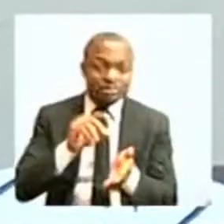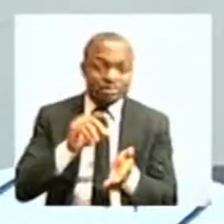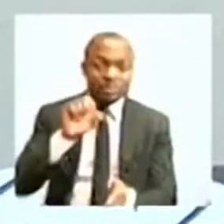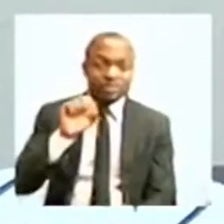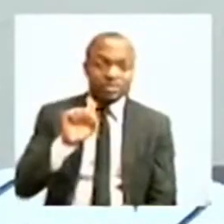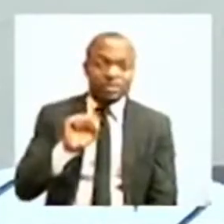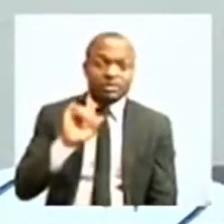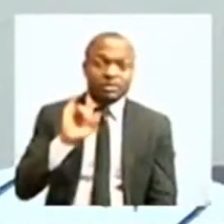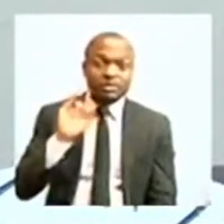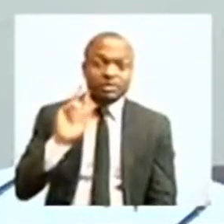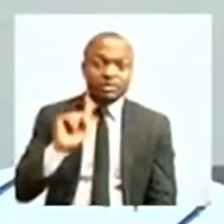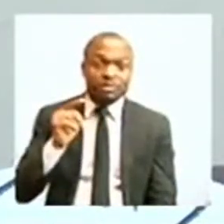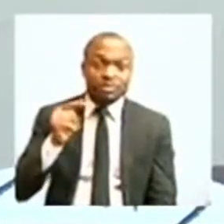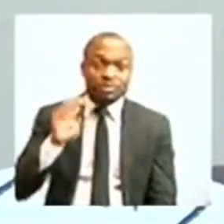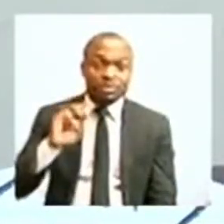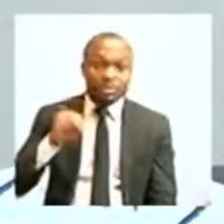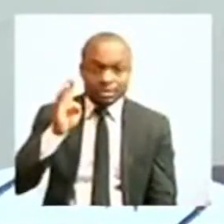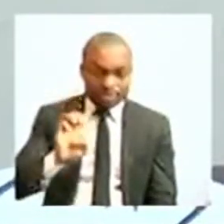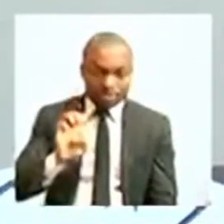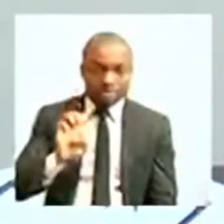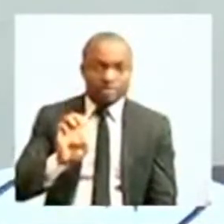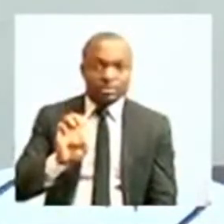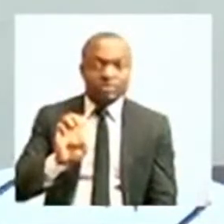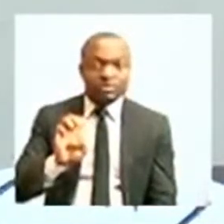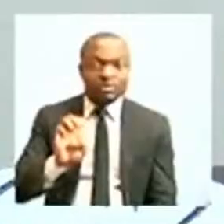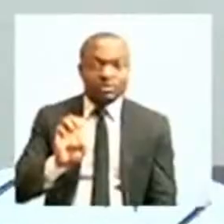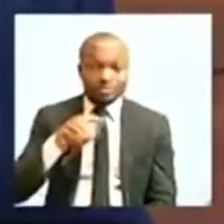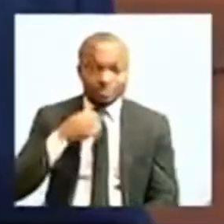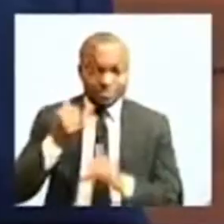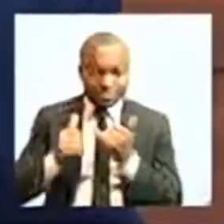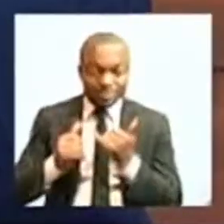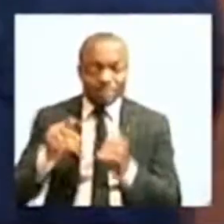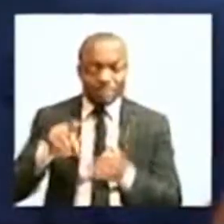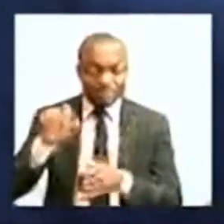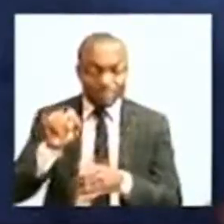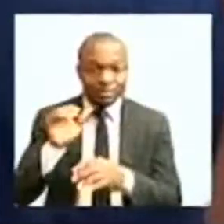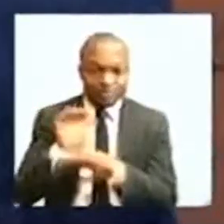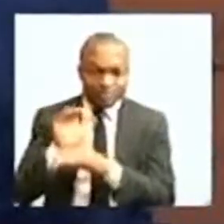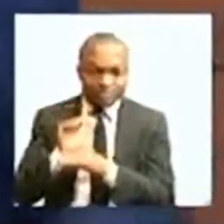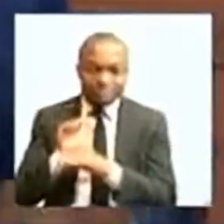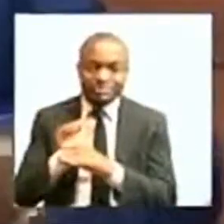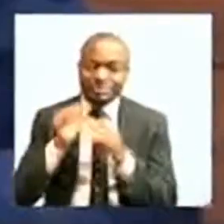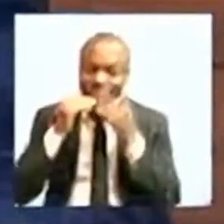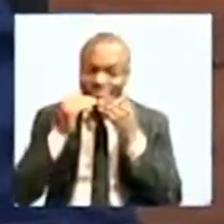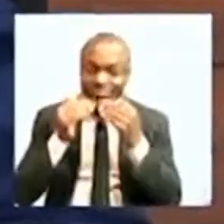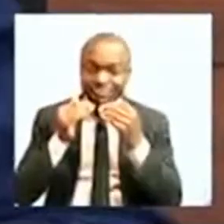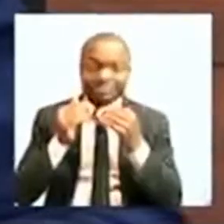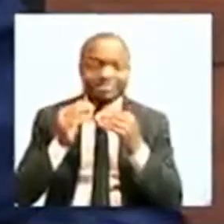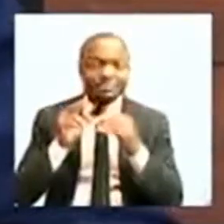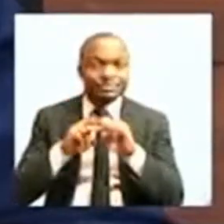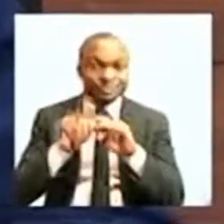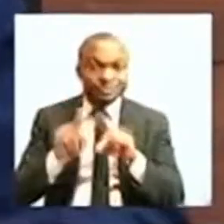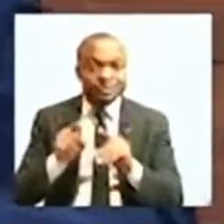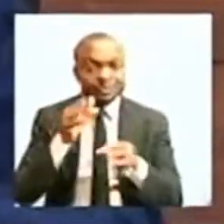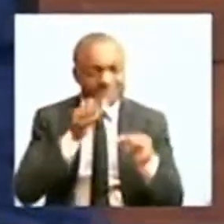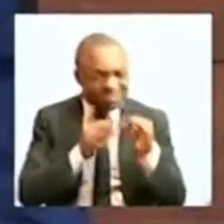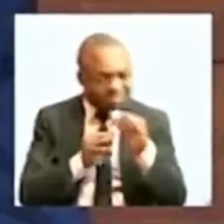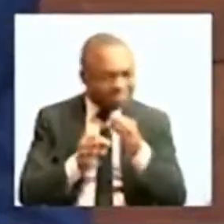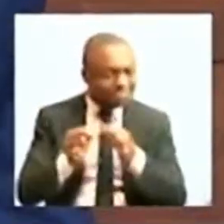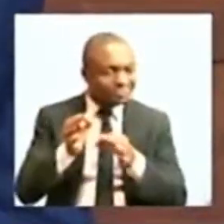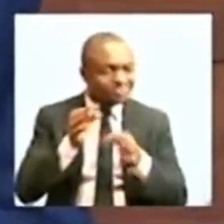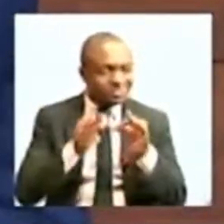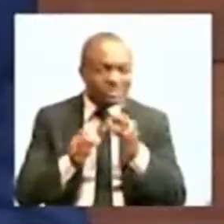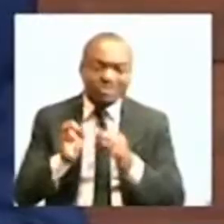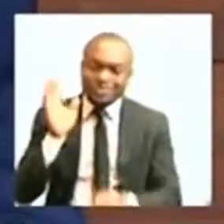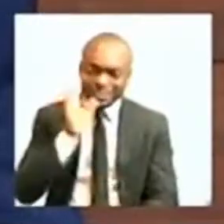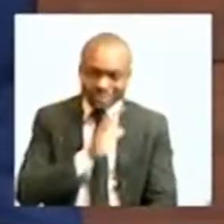then I will conclude, then PS will make a comment. Chair, thank you very much. I think, Chair, you have summed it all. To